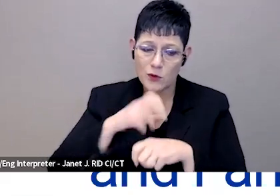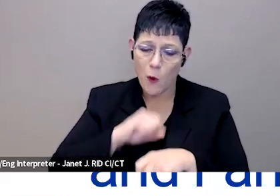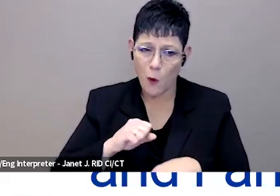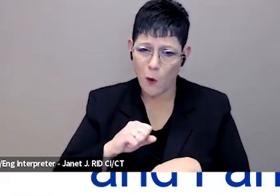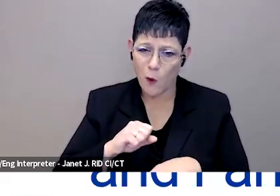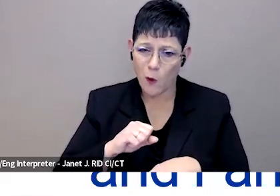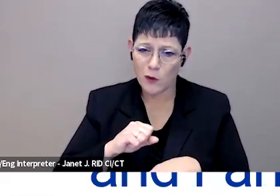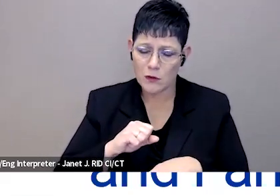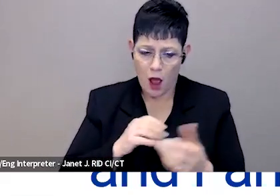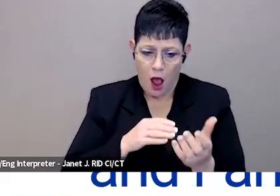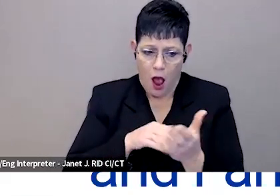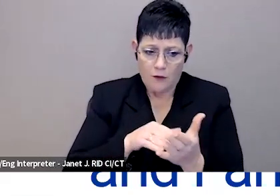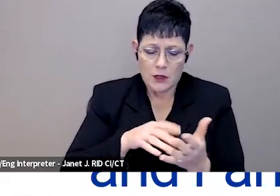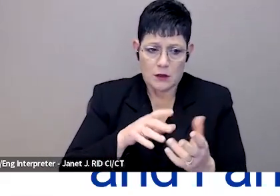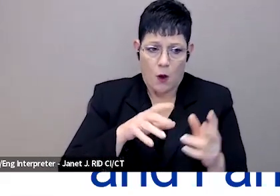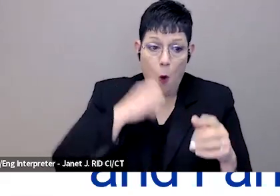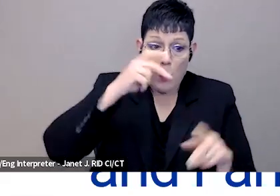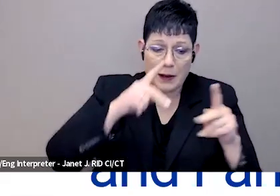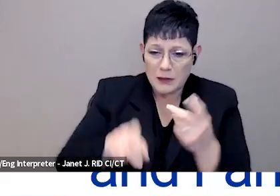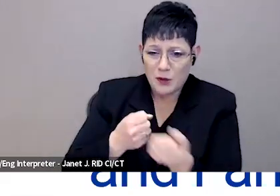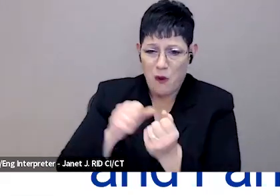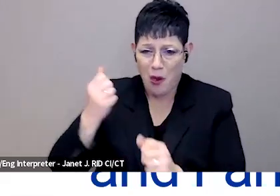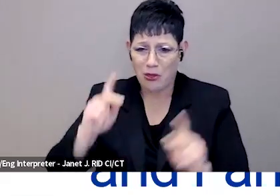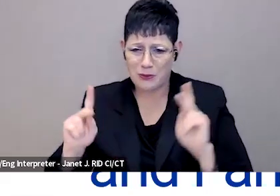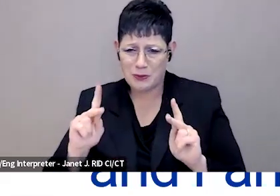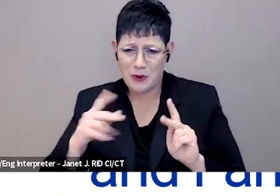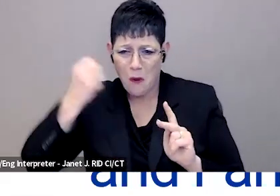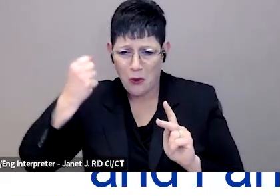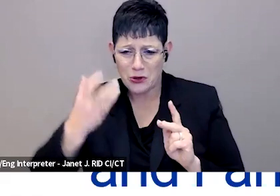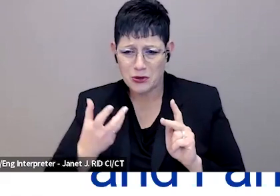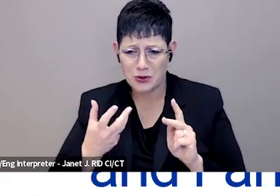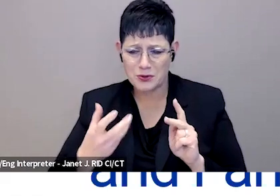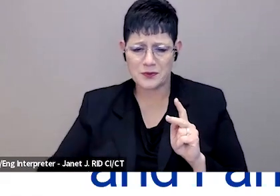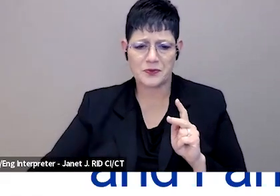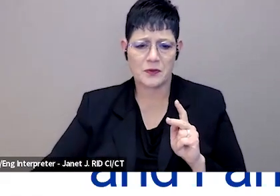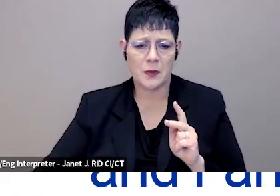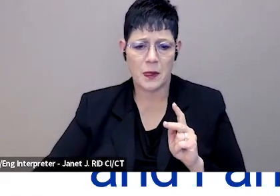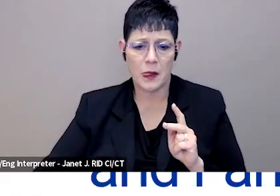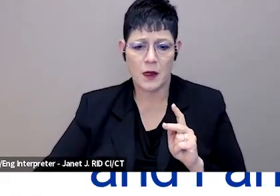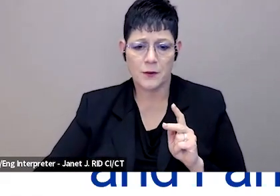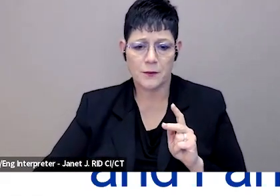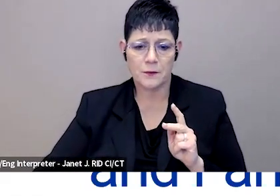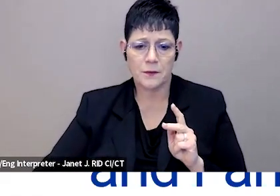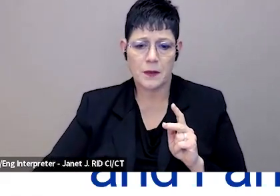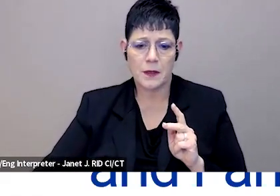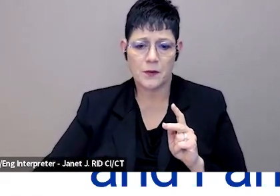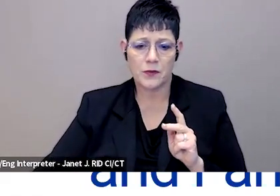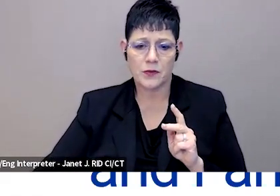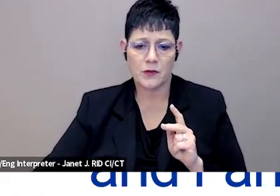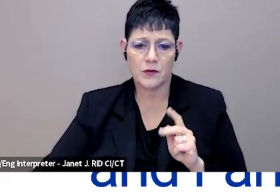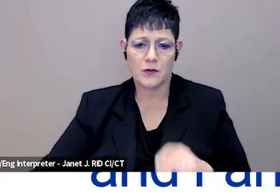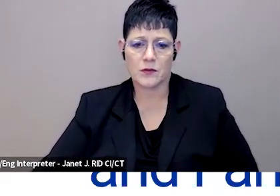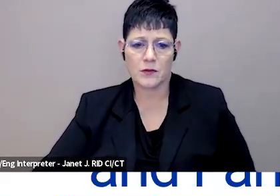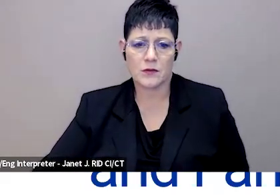people supporting other older people. This is relevant, I think, in the context of family caregivers. If we can move to the next